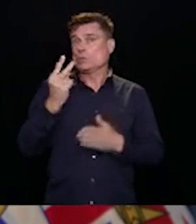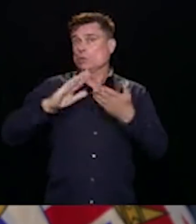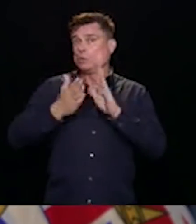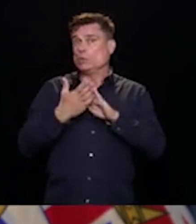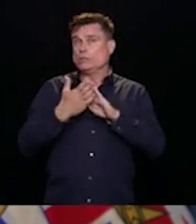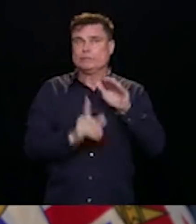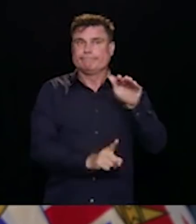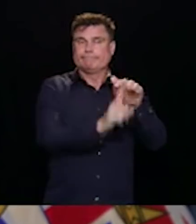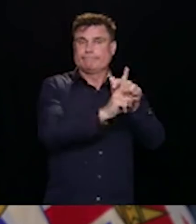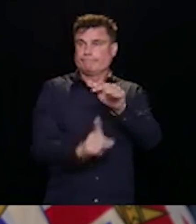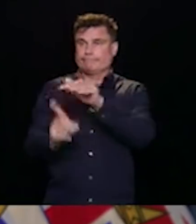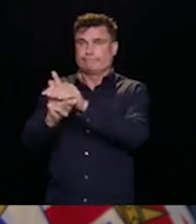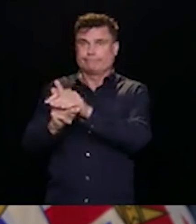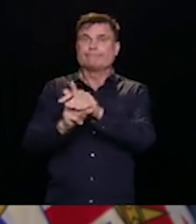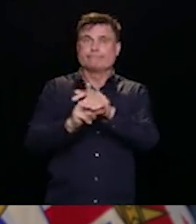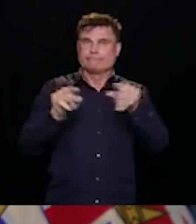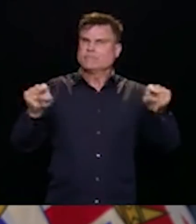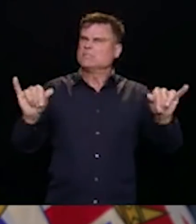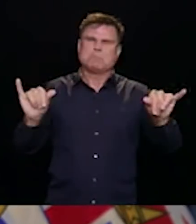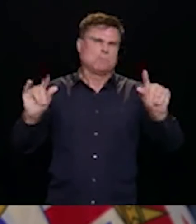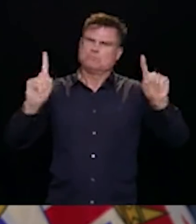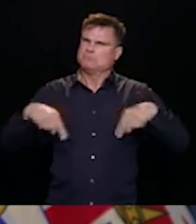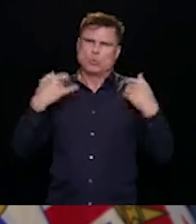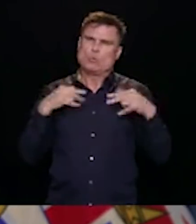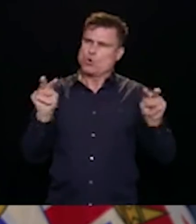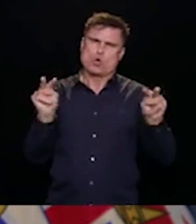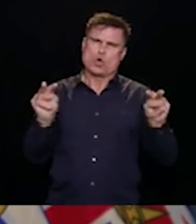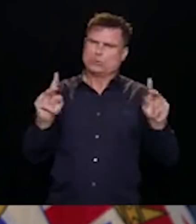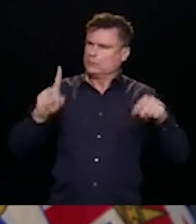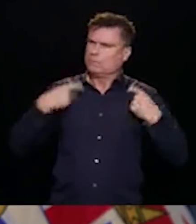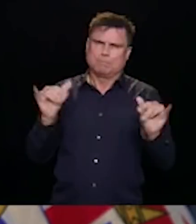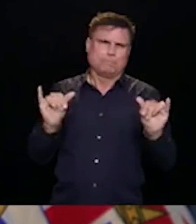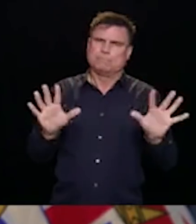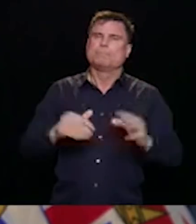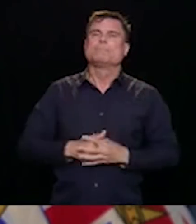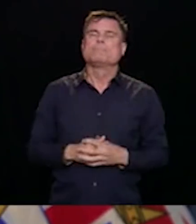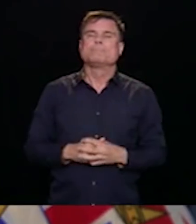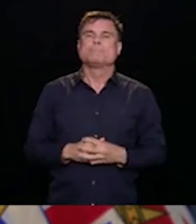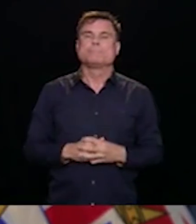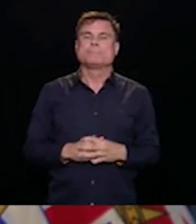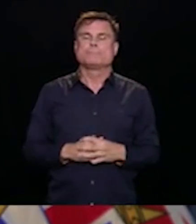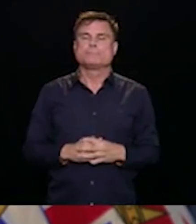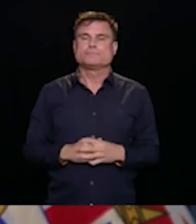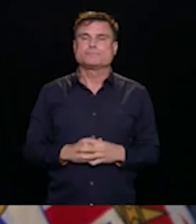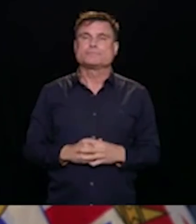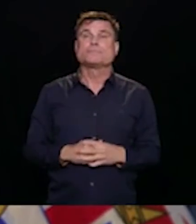outbreaks, although no new cases have been reported in those today. We